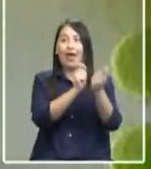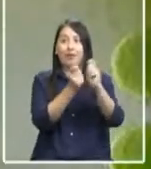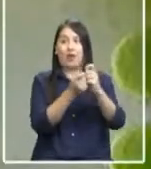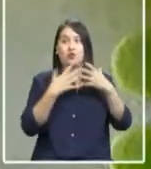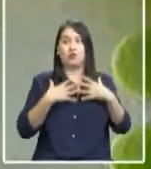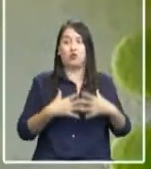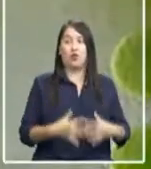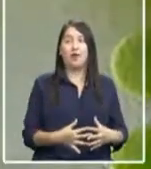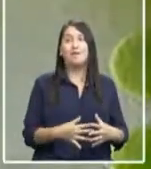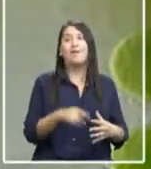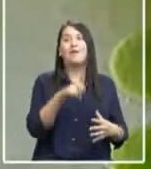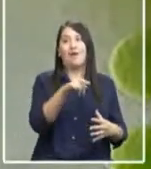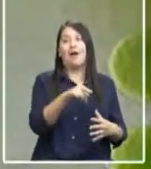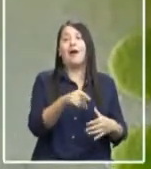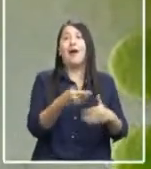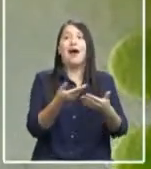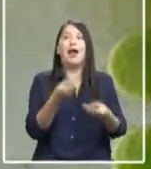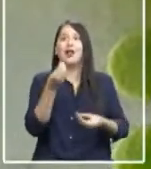to that.